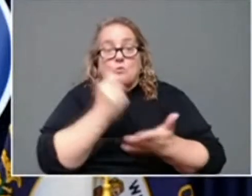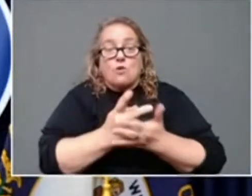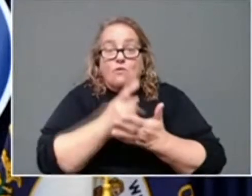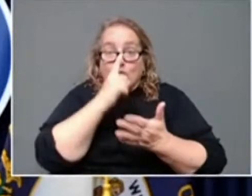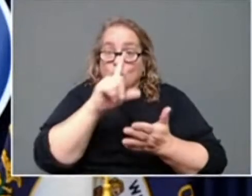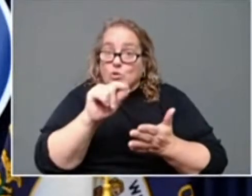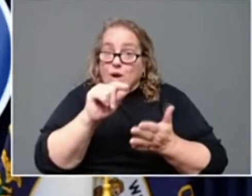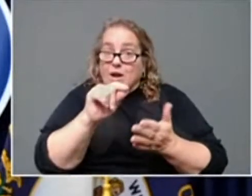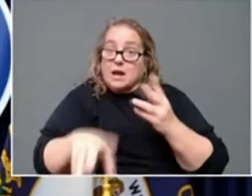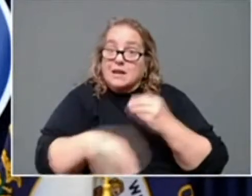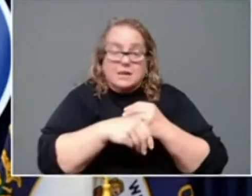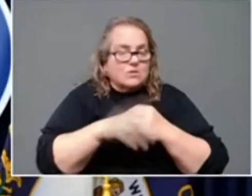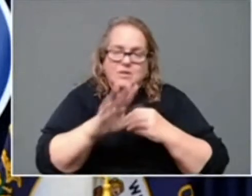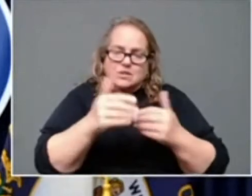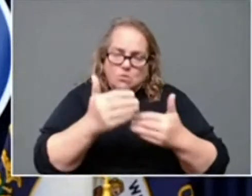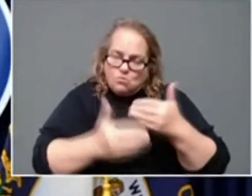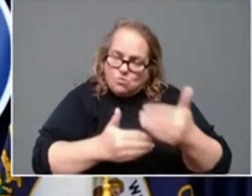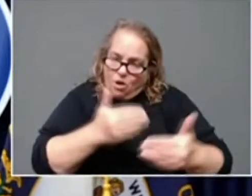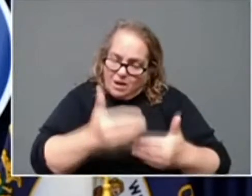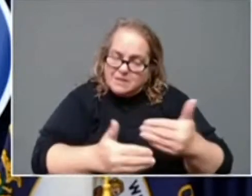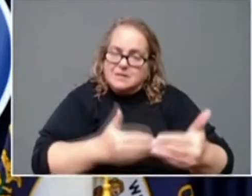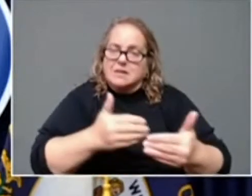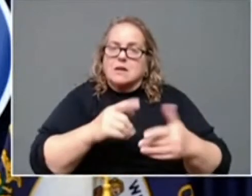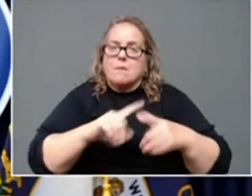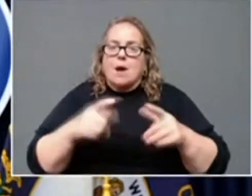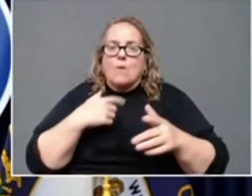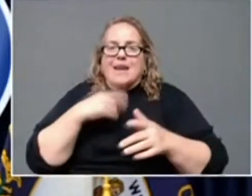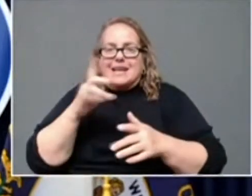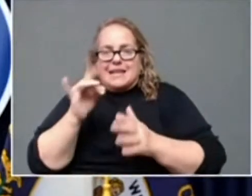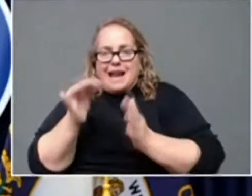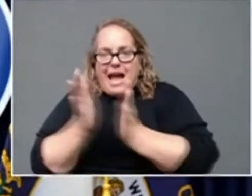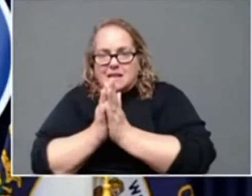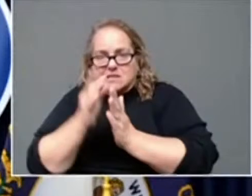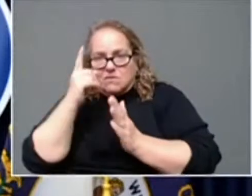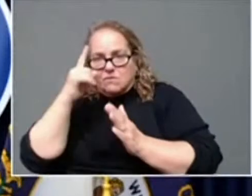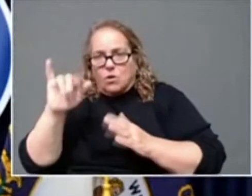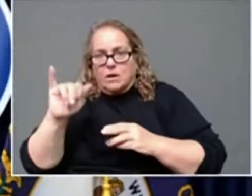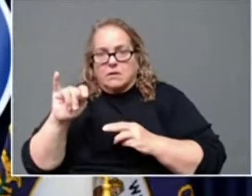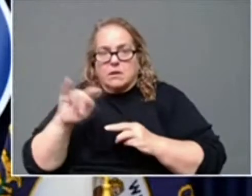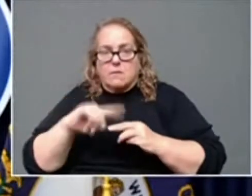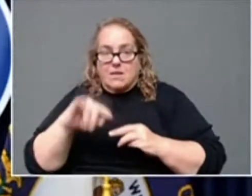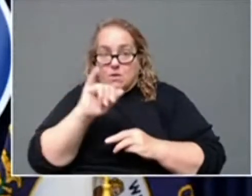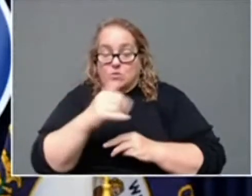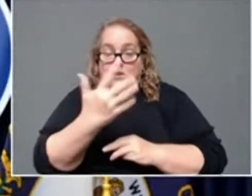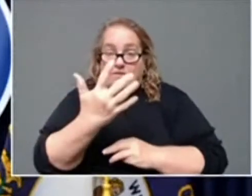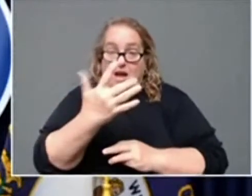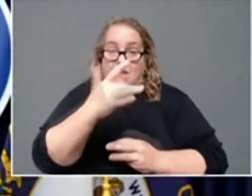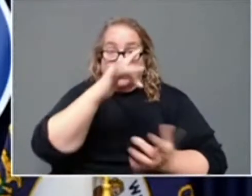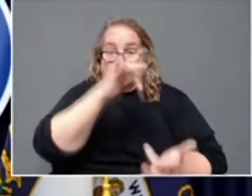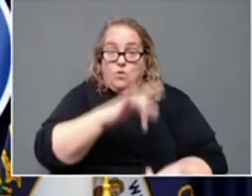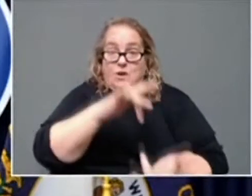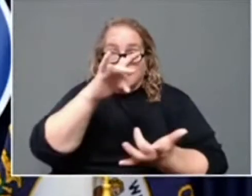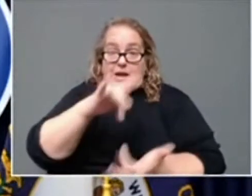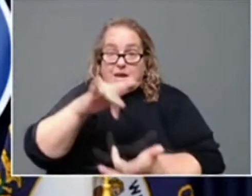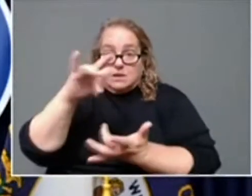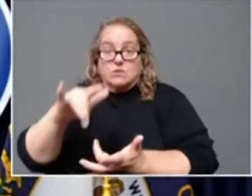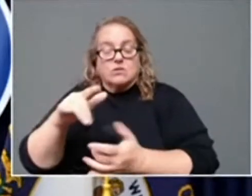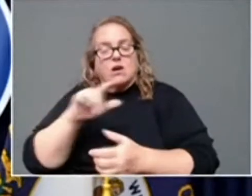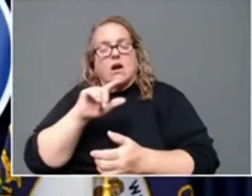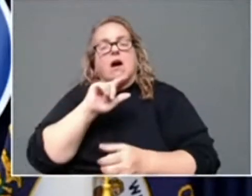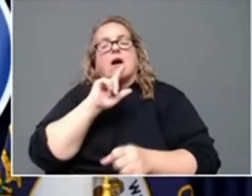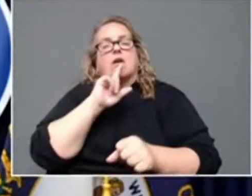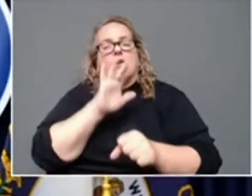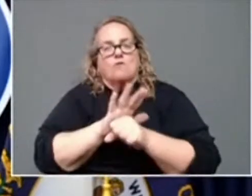it's a process, and we will keep you updated on the process. But these 5 tornadoes are confirmed by